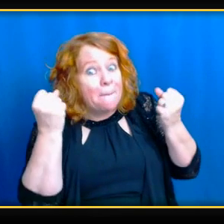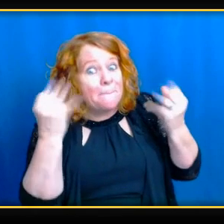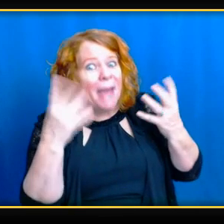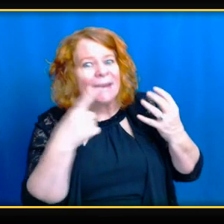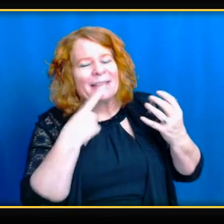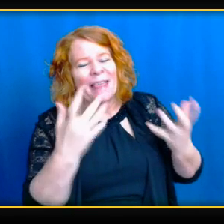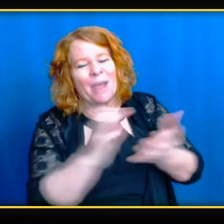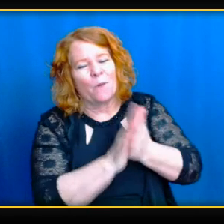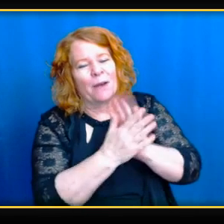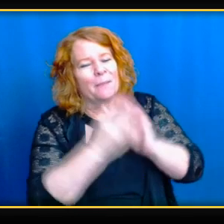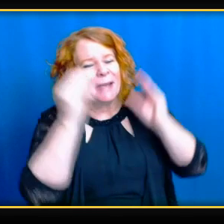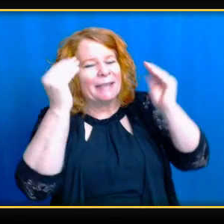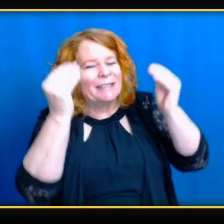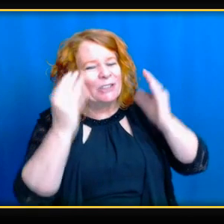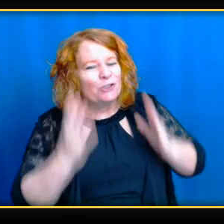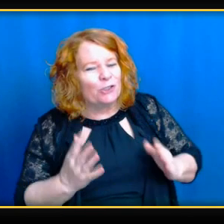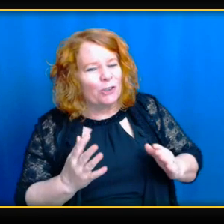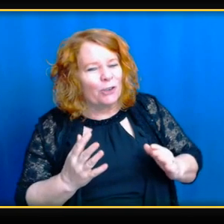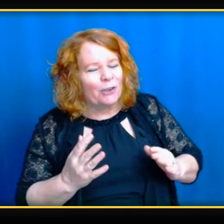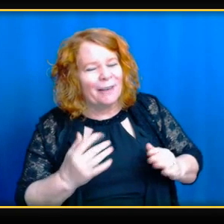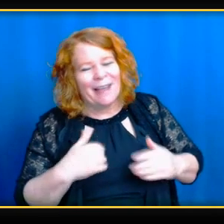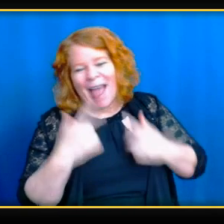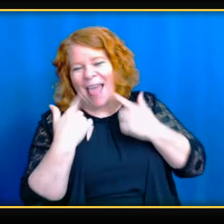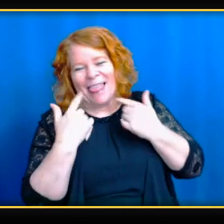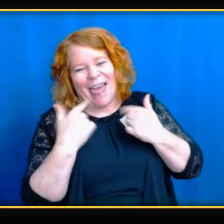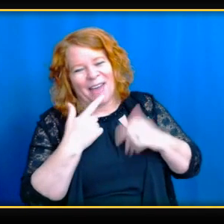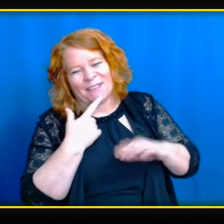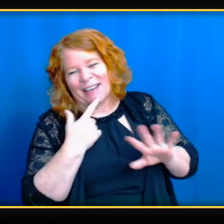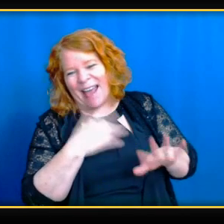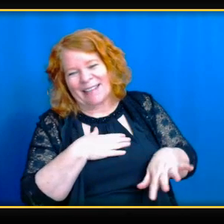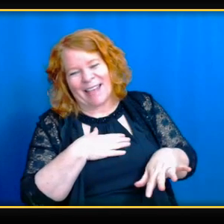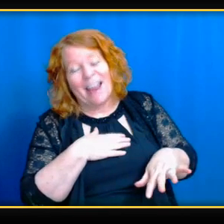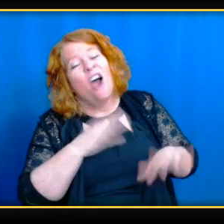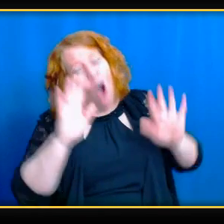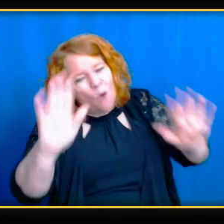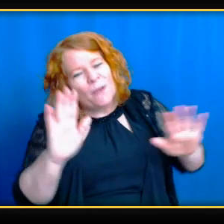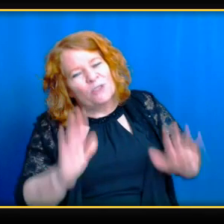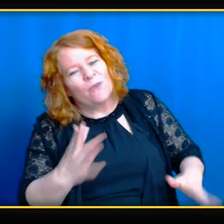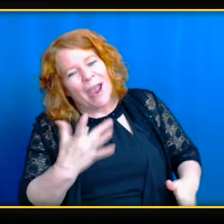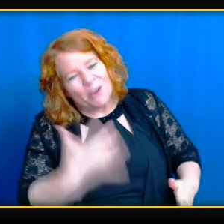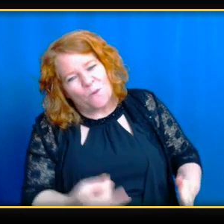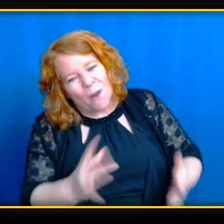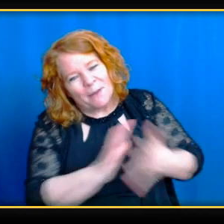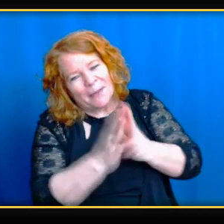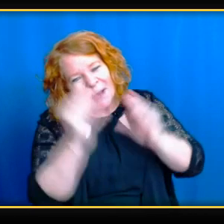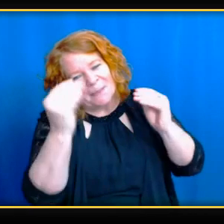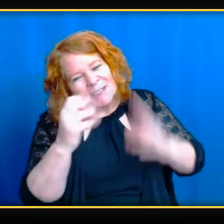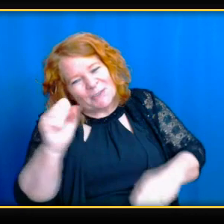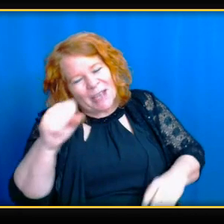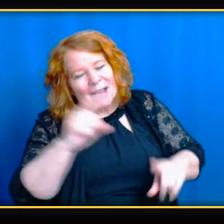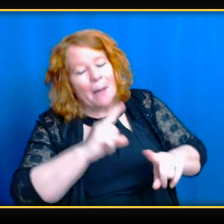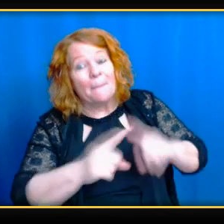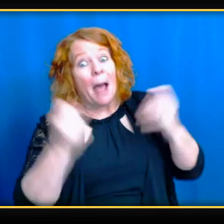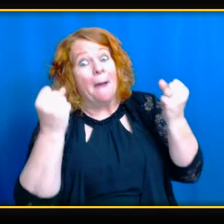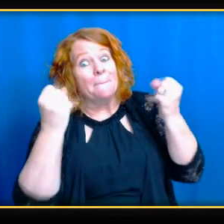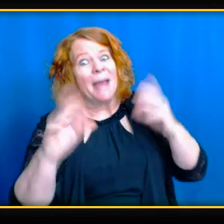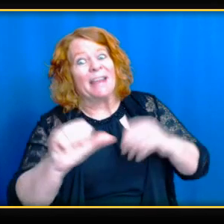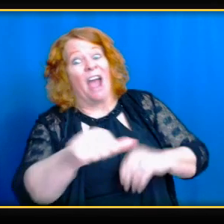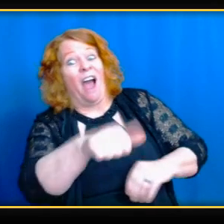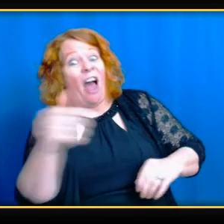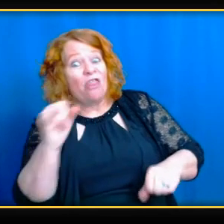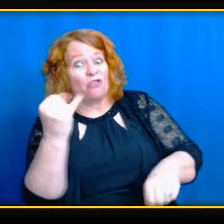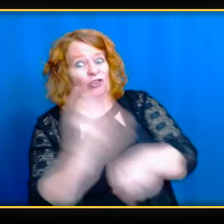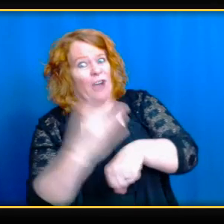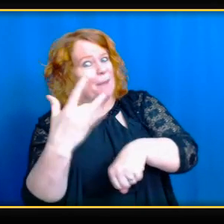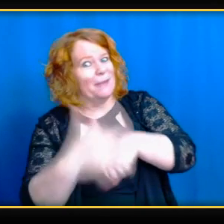teacher that I was laughing and I said, it's great that you like to be a teacher, but there are many other jobs out there and I